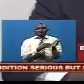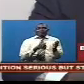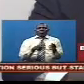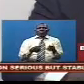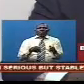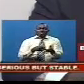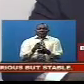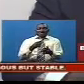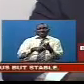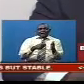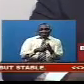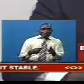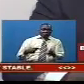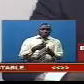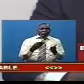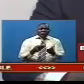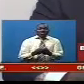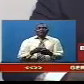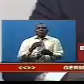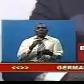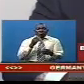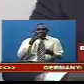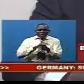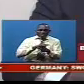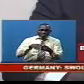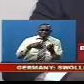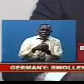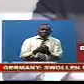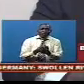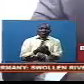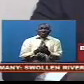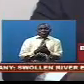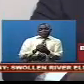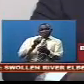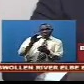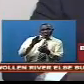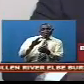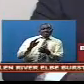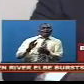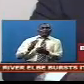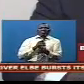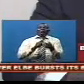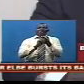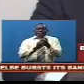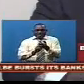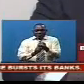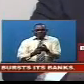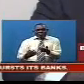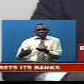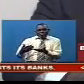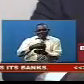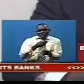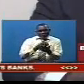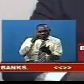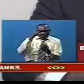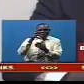delinquency. We wish to assure taxpayers that they are our valued partners in revenue mobilization for